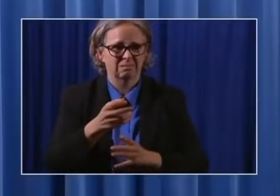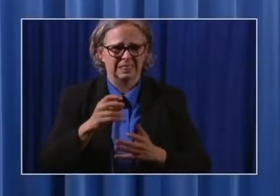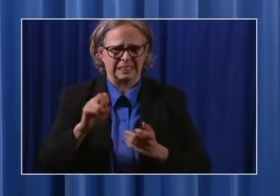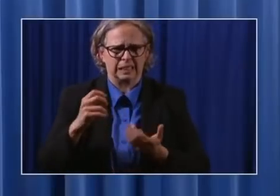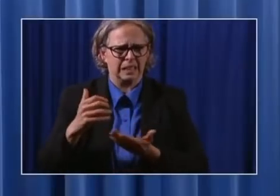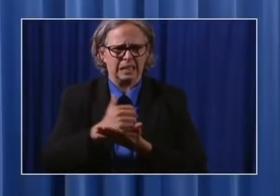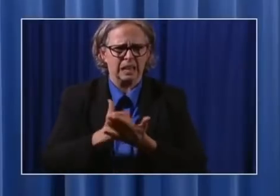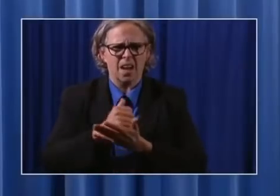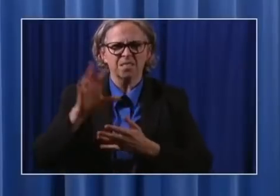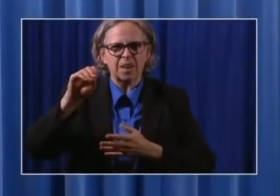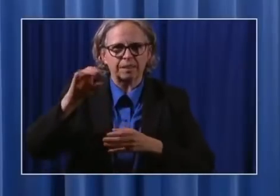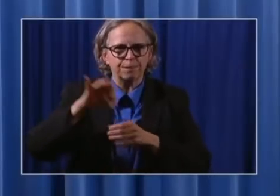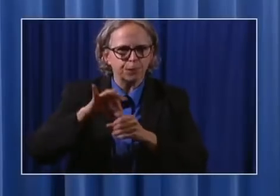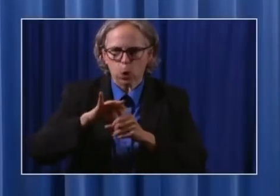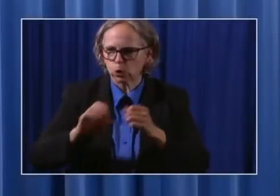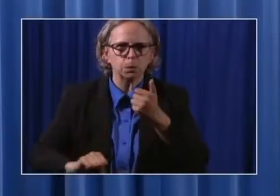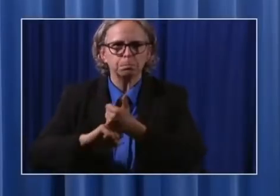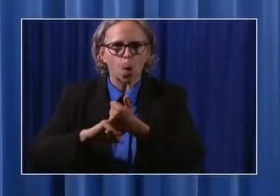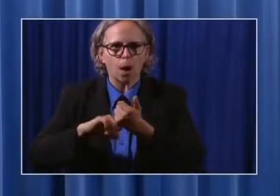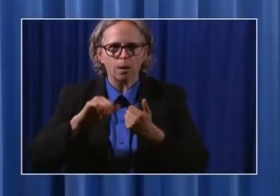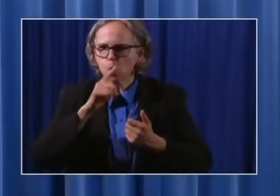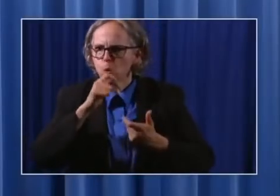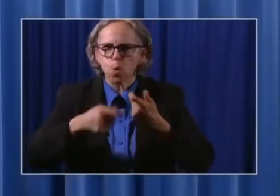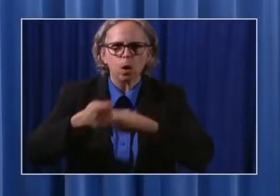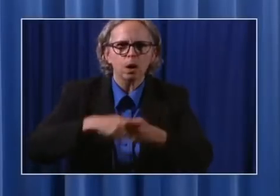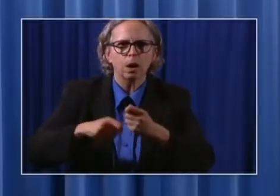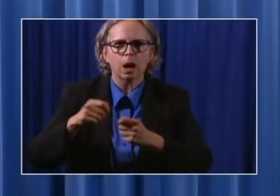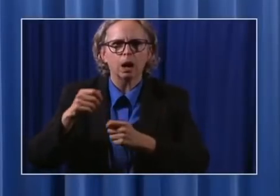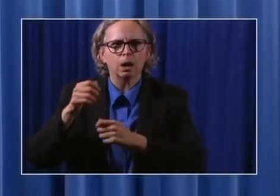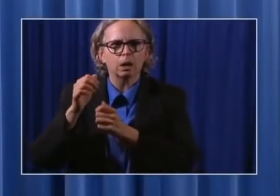to think about who that would be.